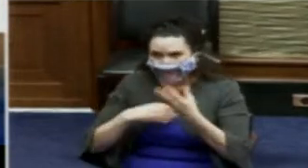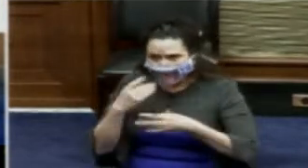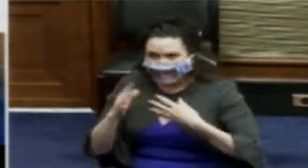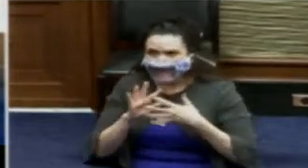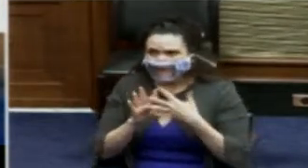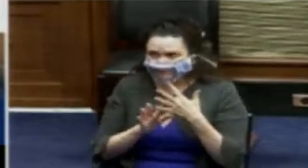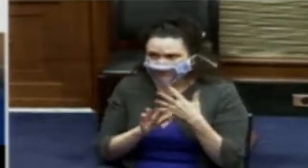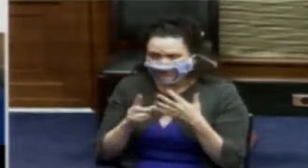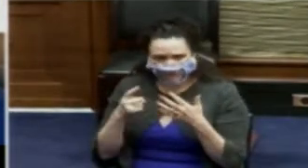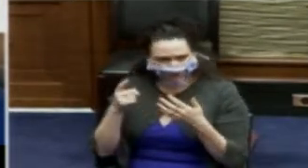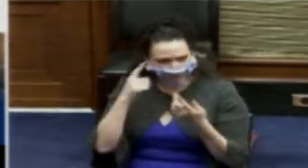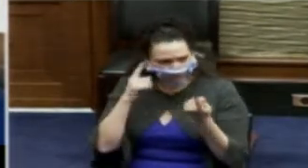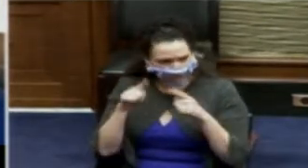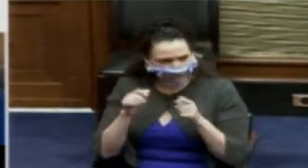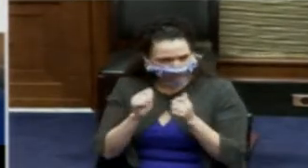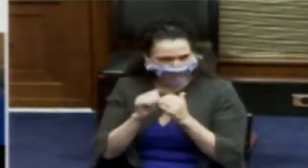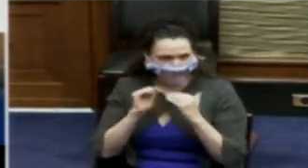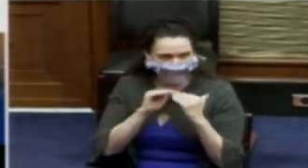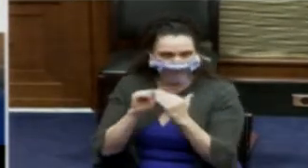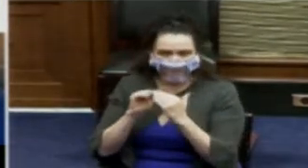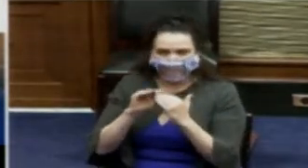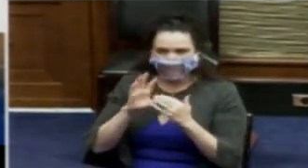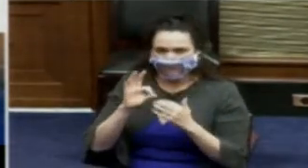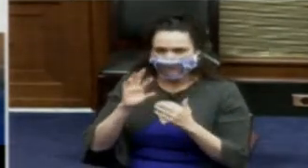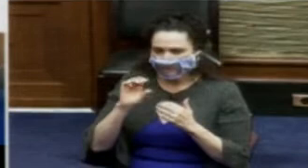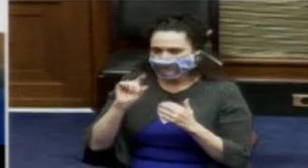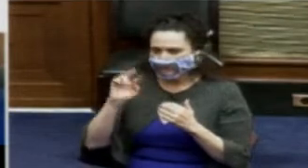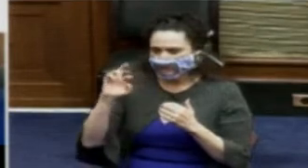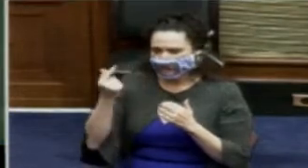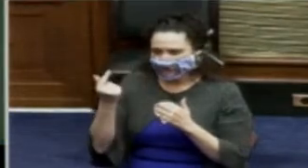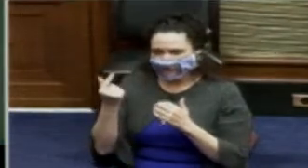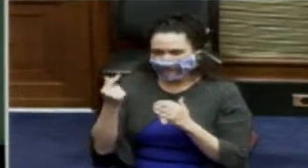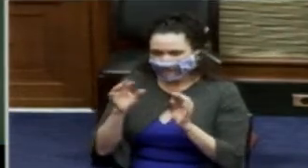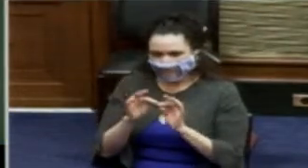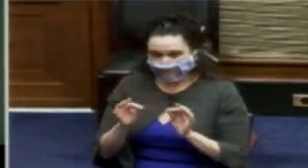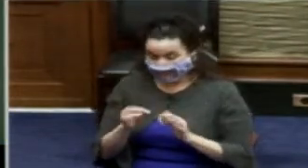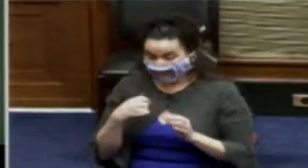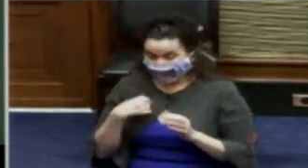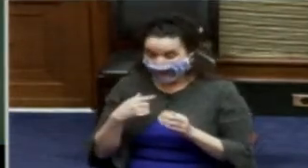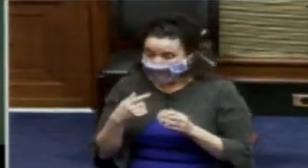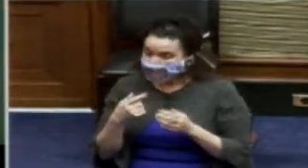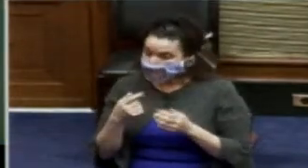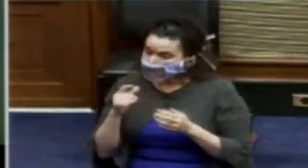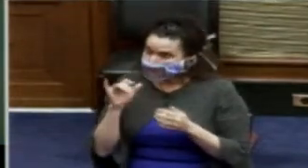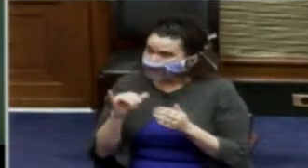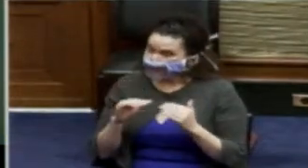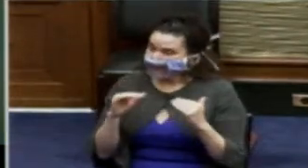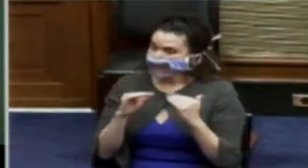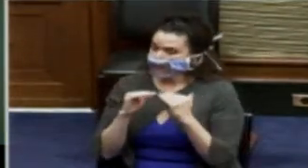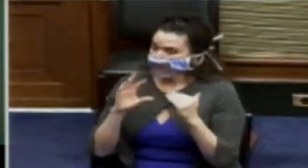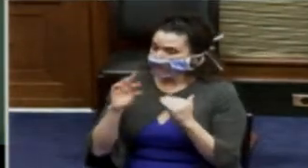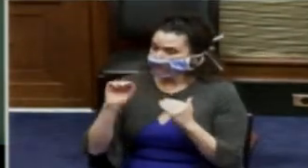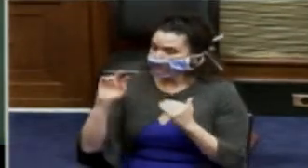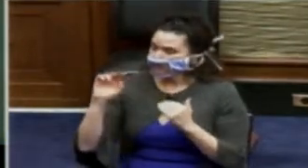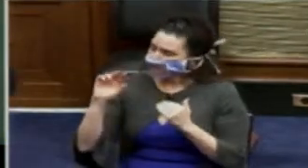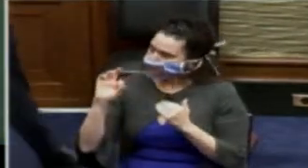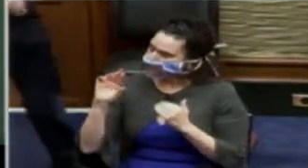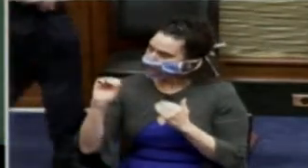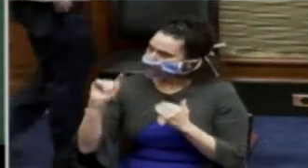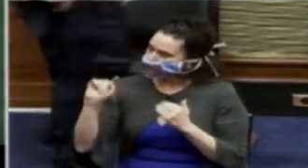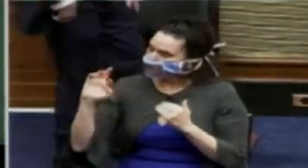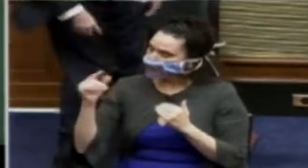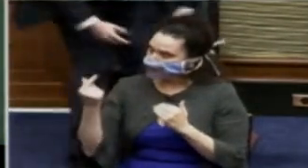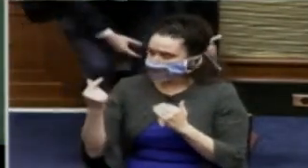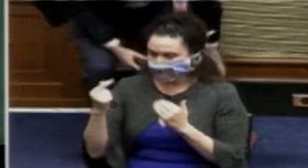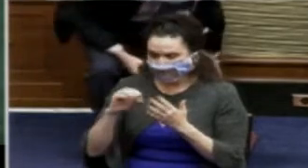I have not encountered anything in the bill that would lead me to suspect that it does not comport with the equal footing doctrine. Thank you.